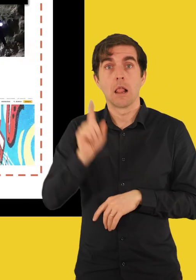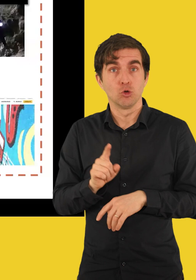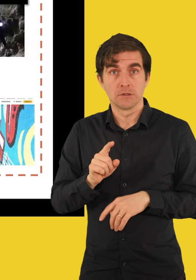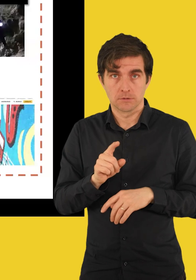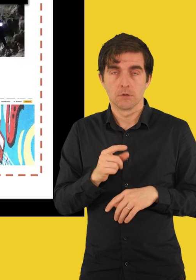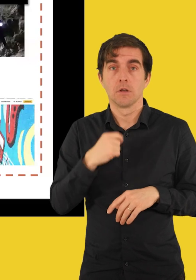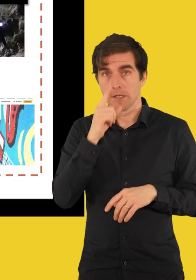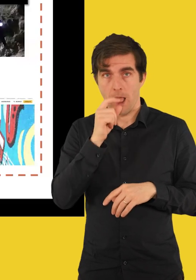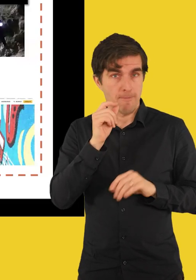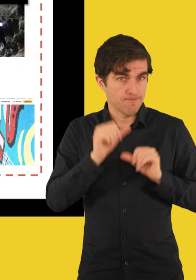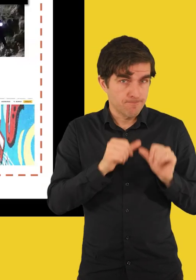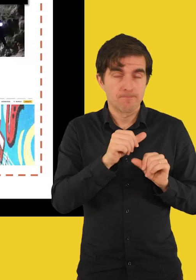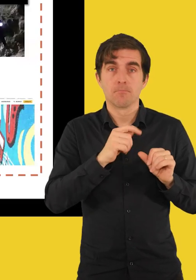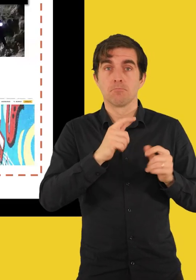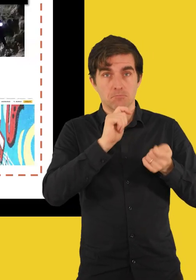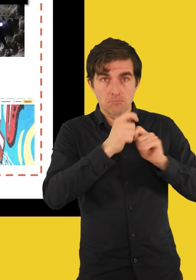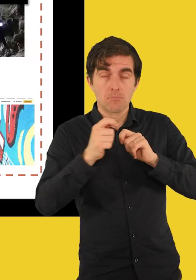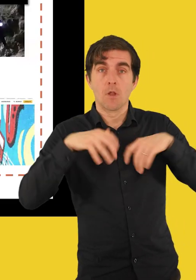solar energy. We can impose